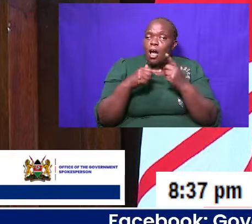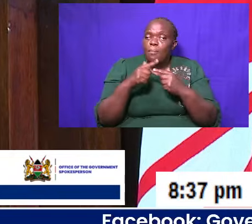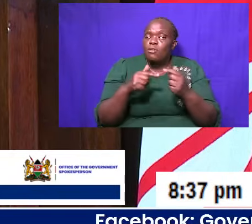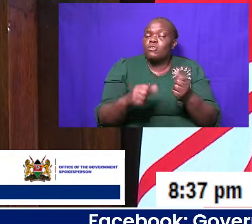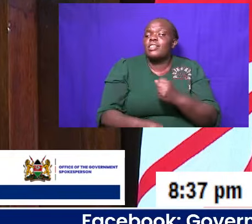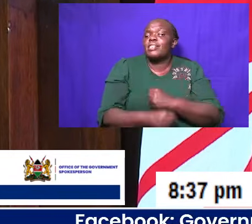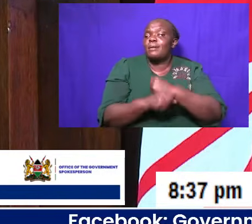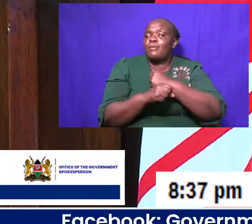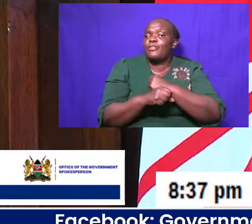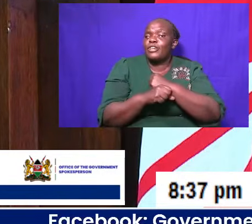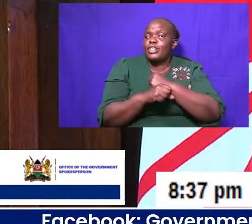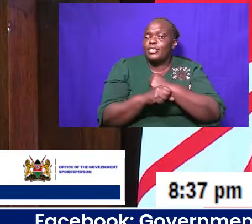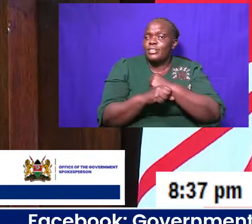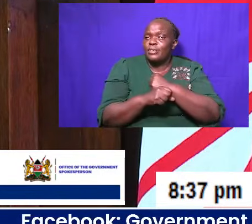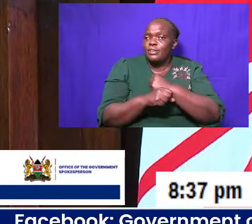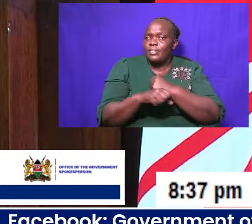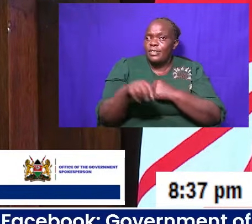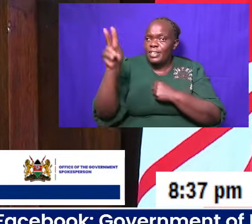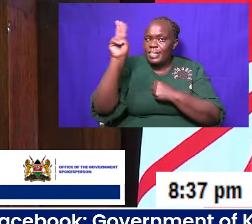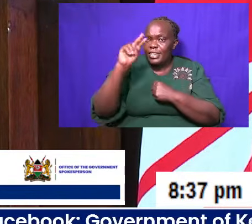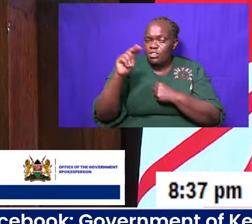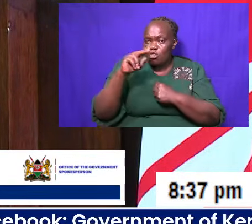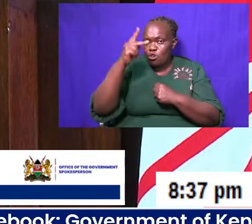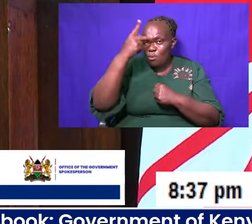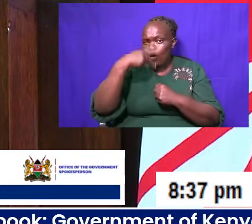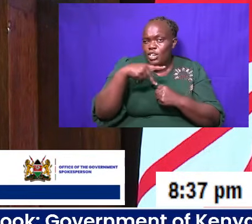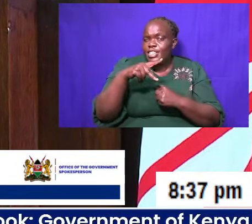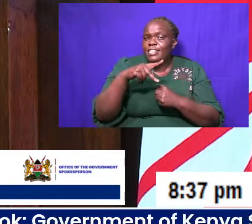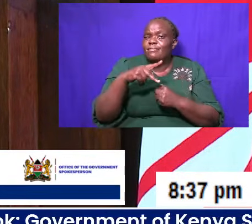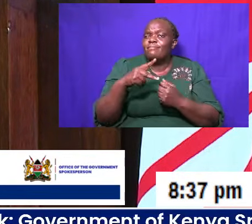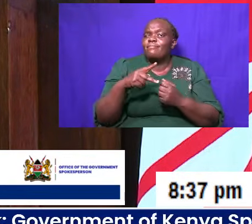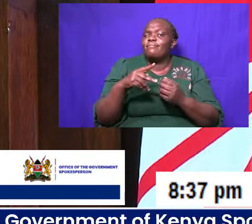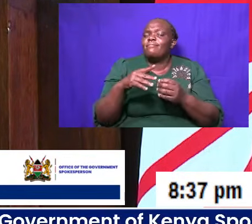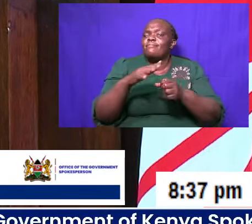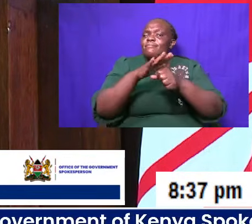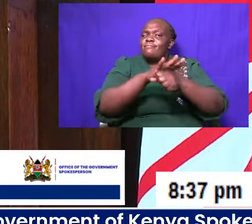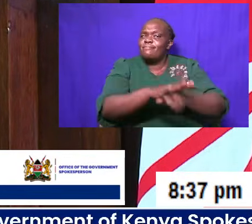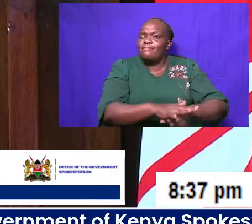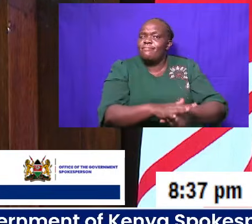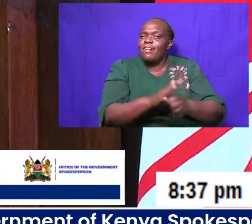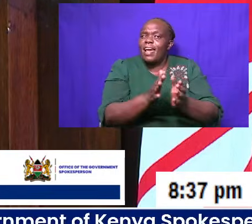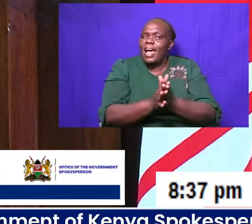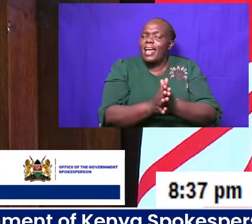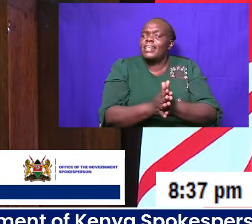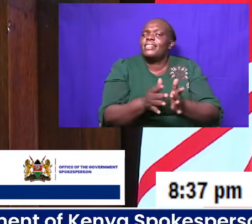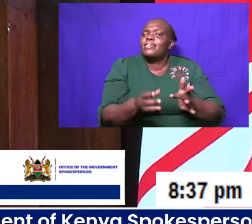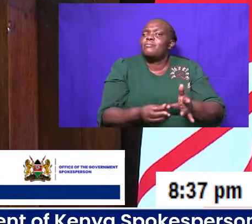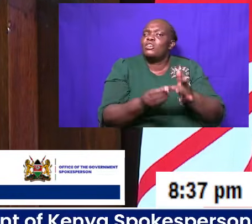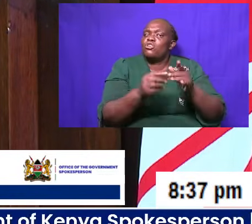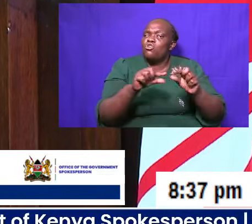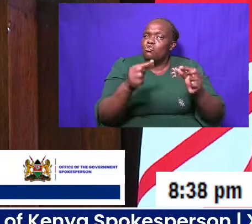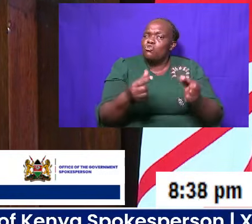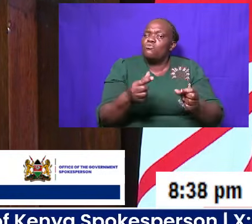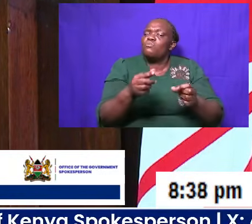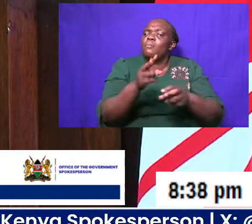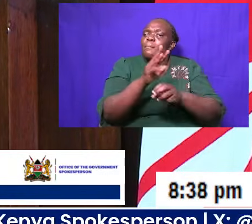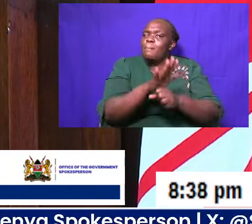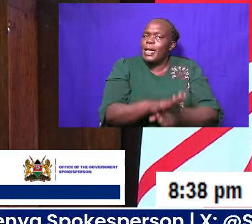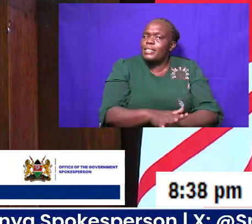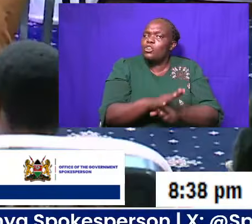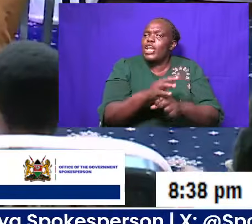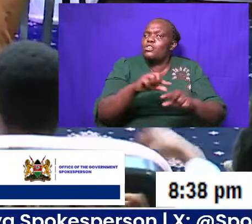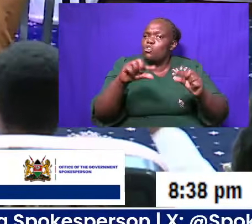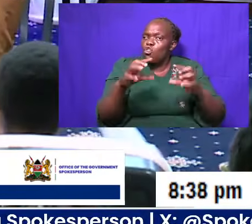supported the national policy on ethnic minority, indigenous, and marginalized communities. Makofi hapo